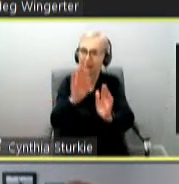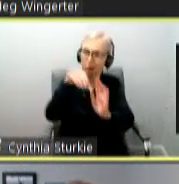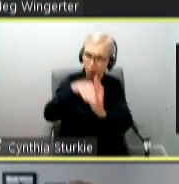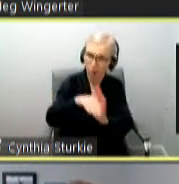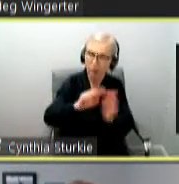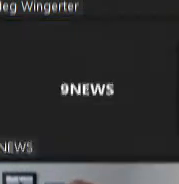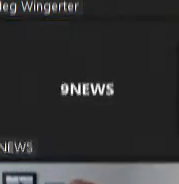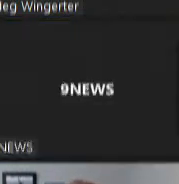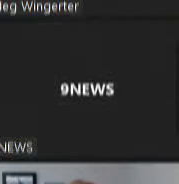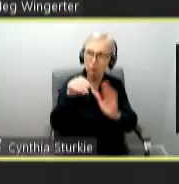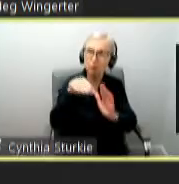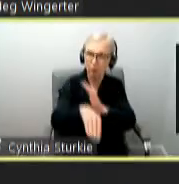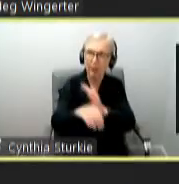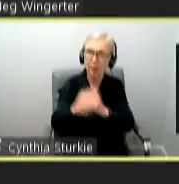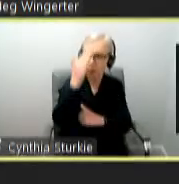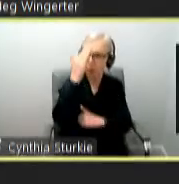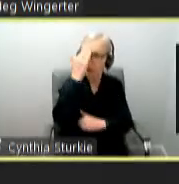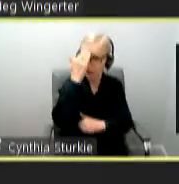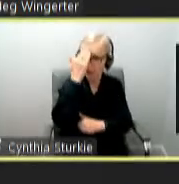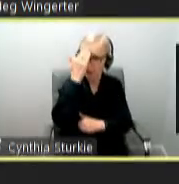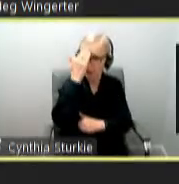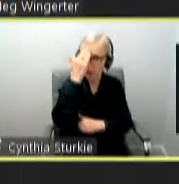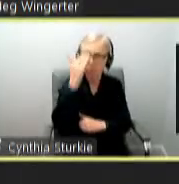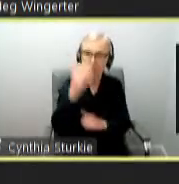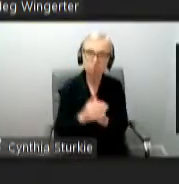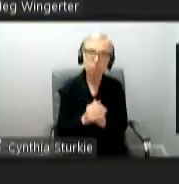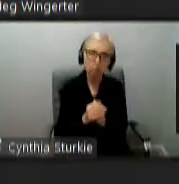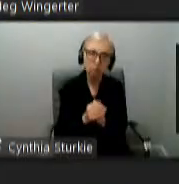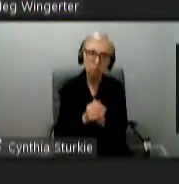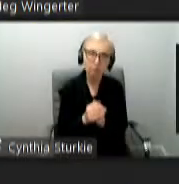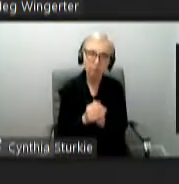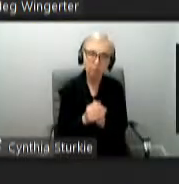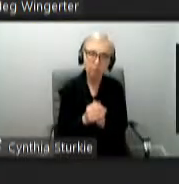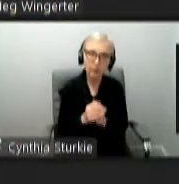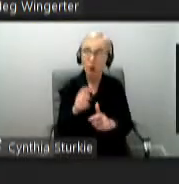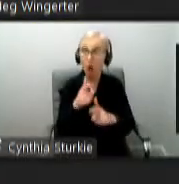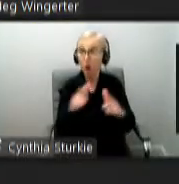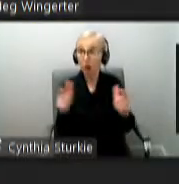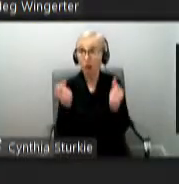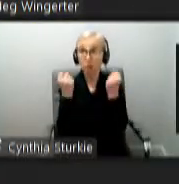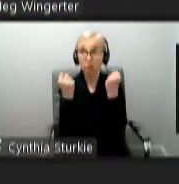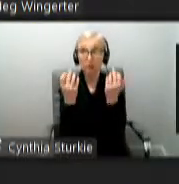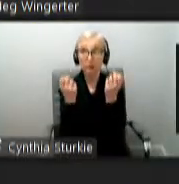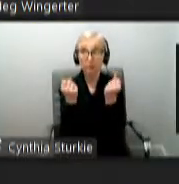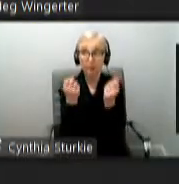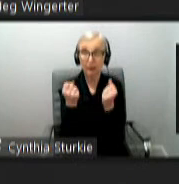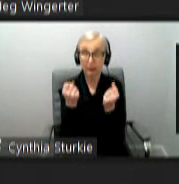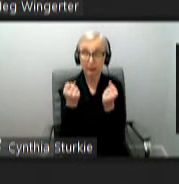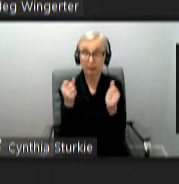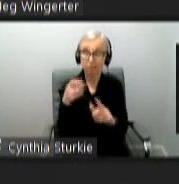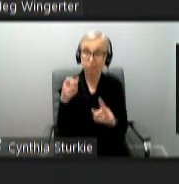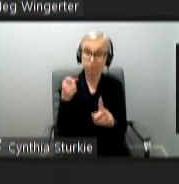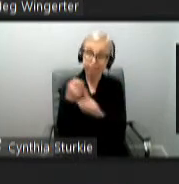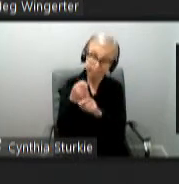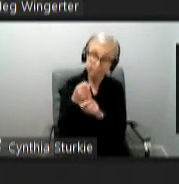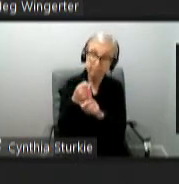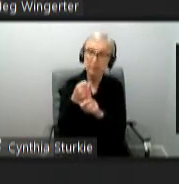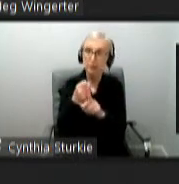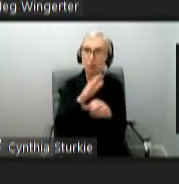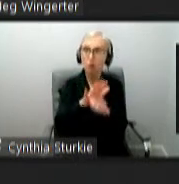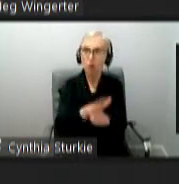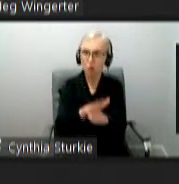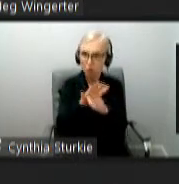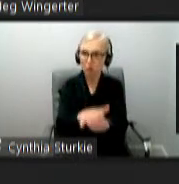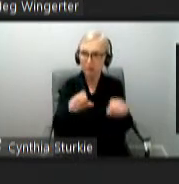all settings. We know that when the large volume of cases occurs, there is stress certainly on